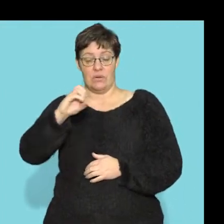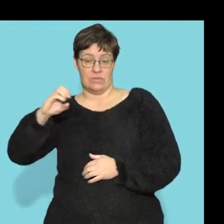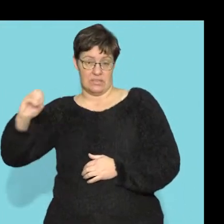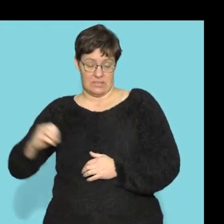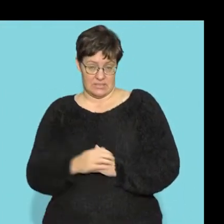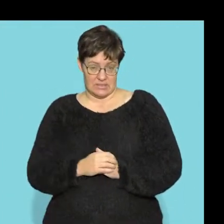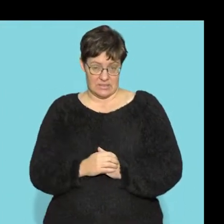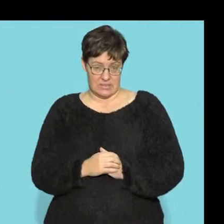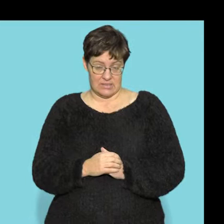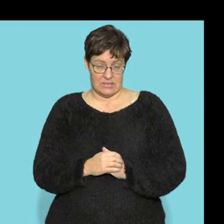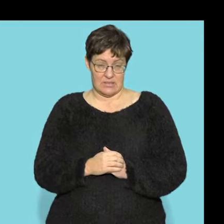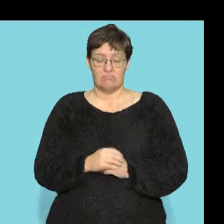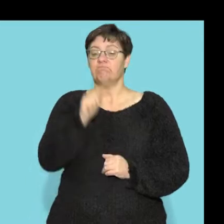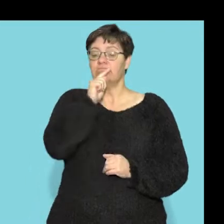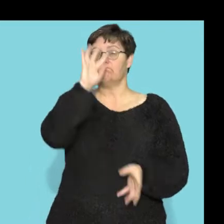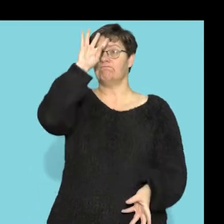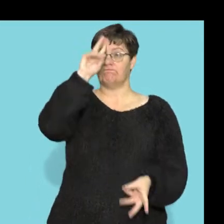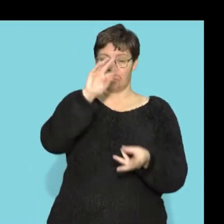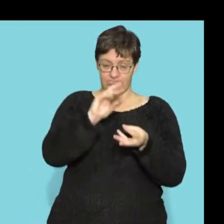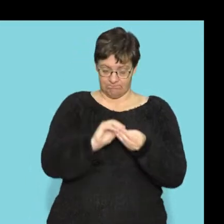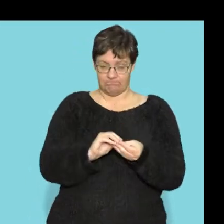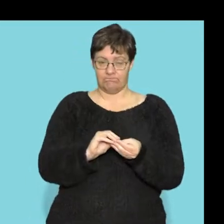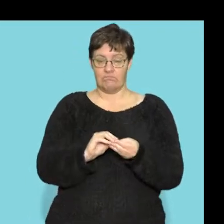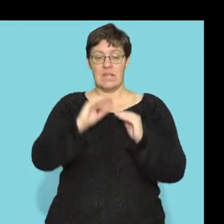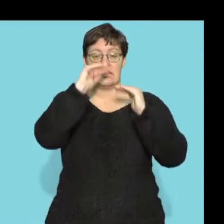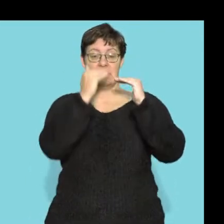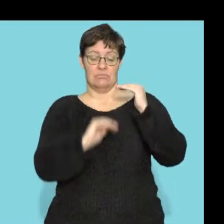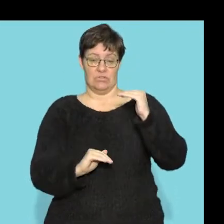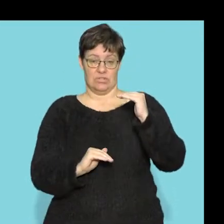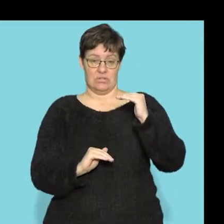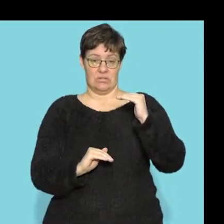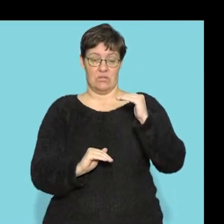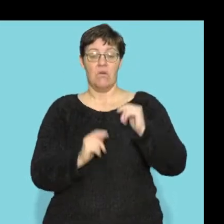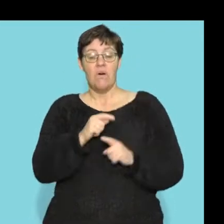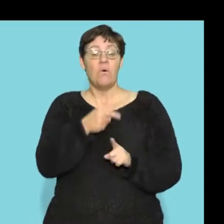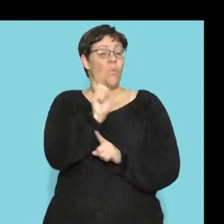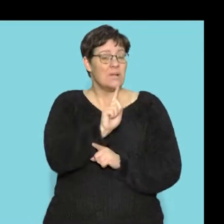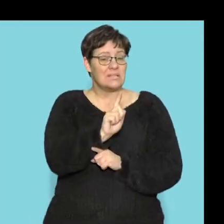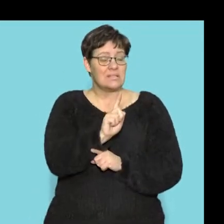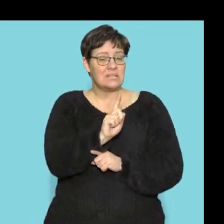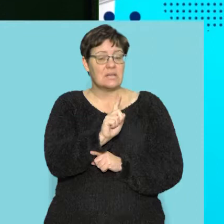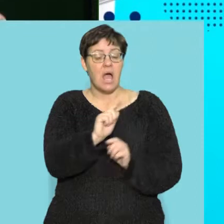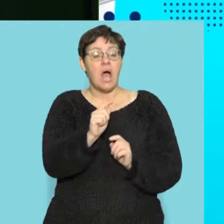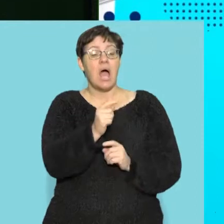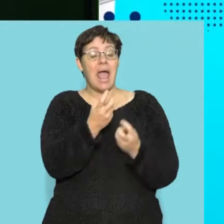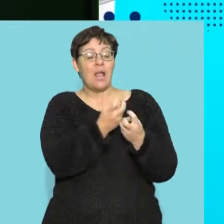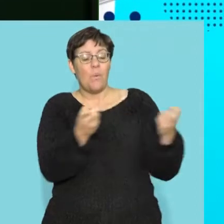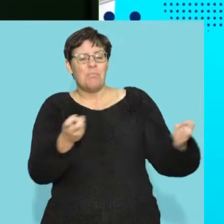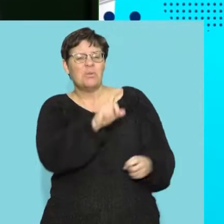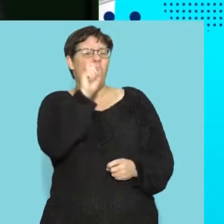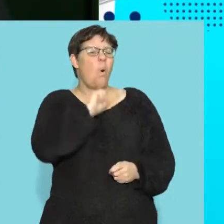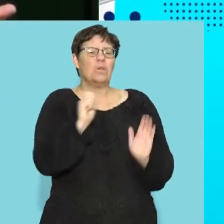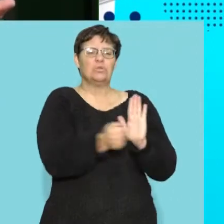that is now the accumulated depreciation of the old unsold